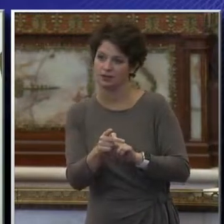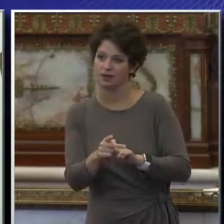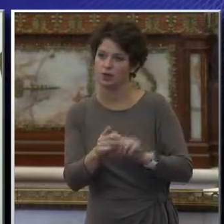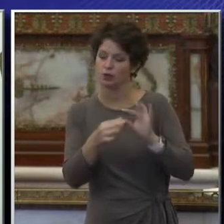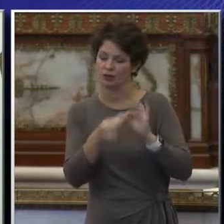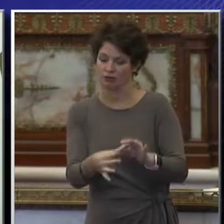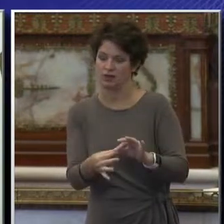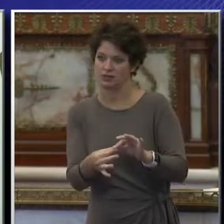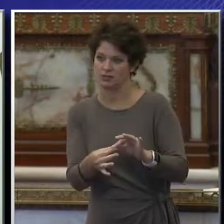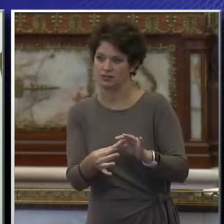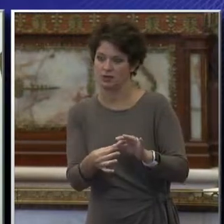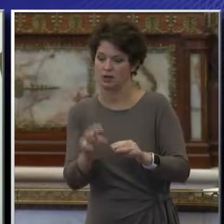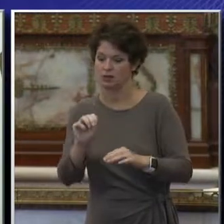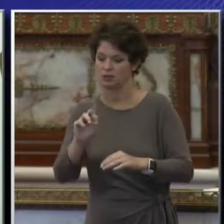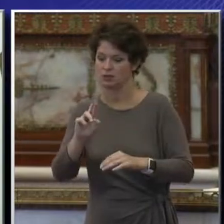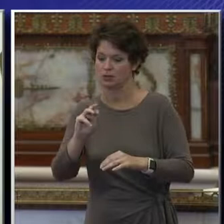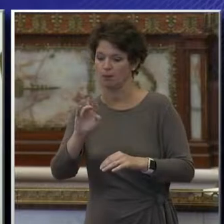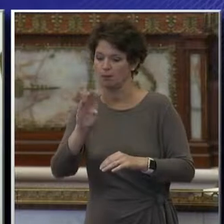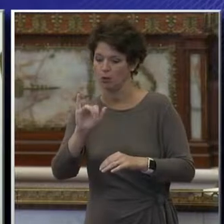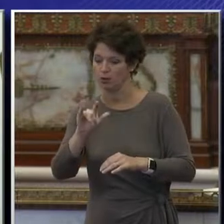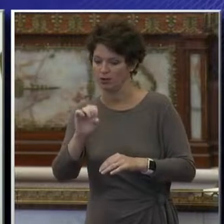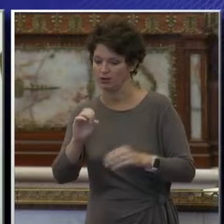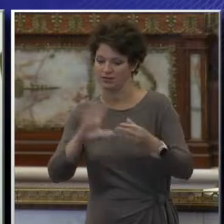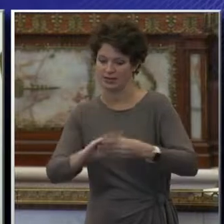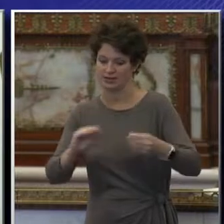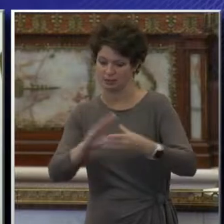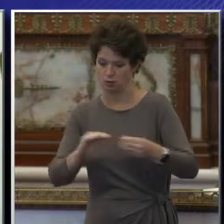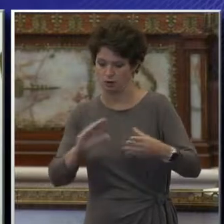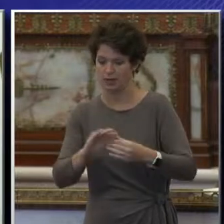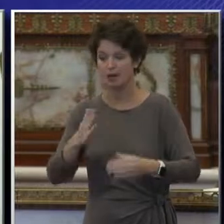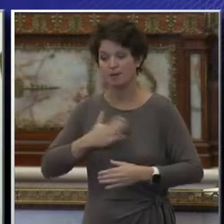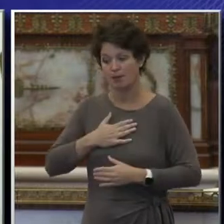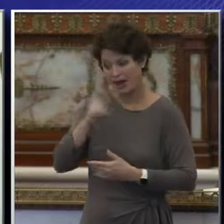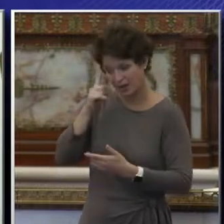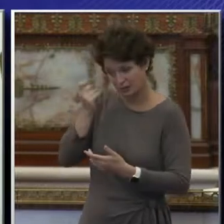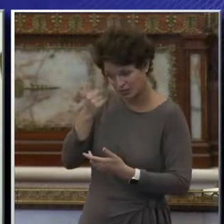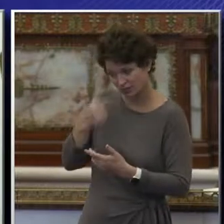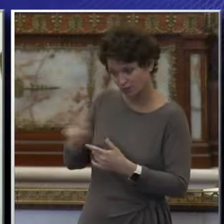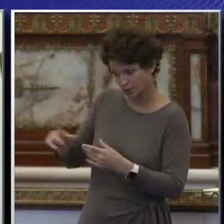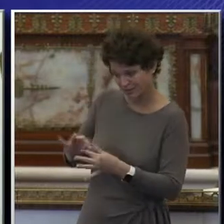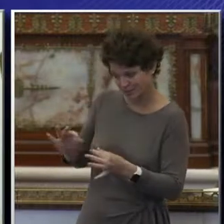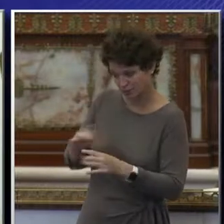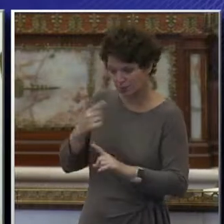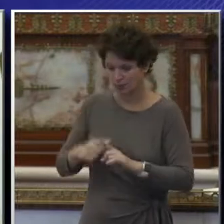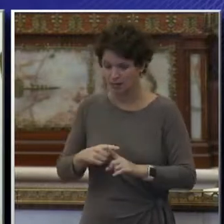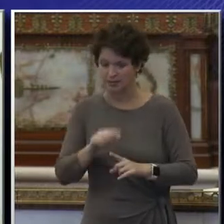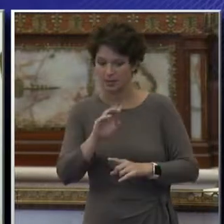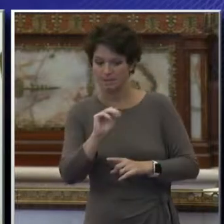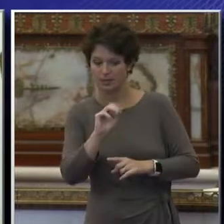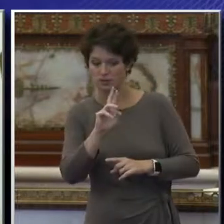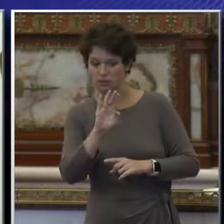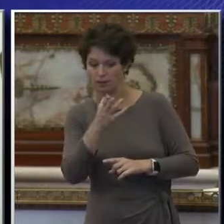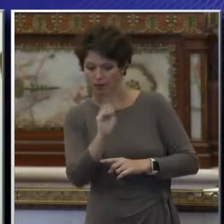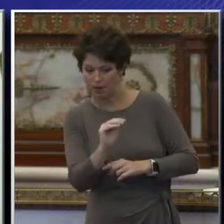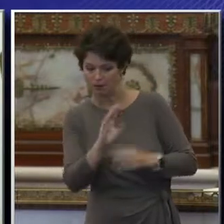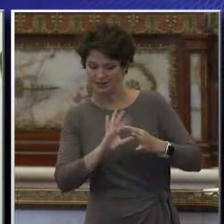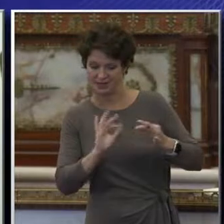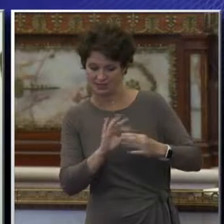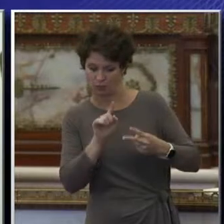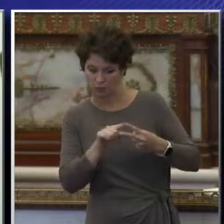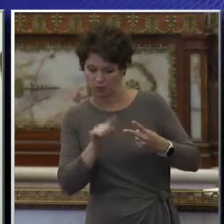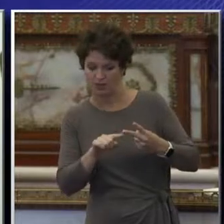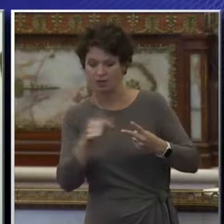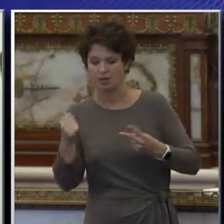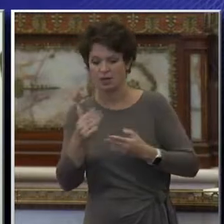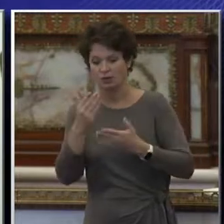reference to Mr. Boyle's testimony. So my understanding from your testimony, as well as Mr. Bum's testimony, there'll be another piece